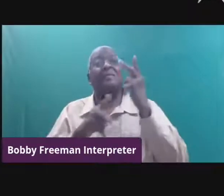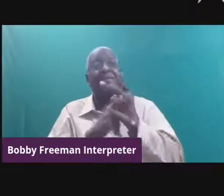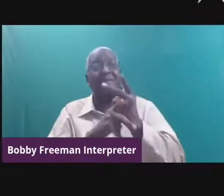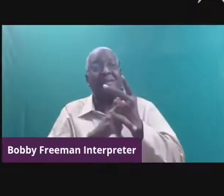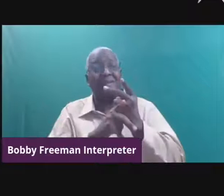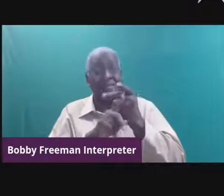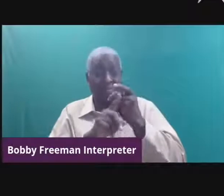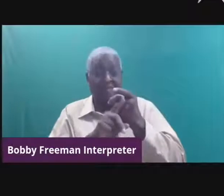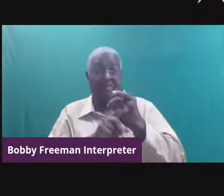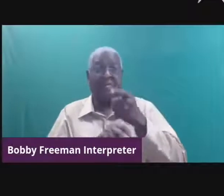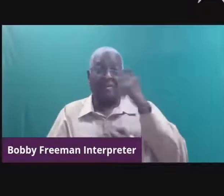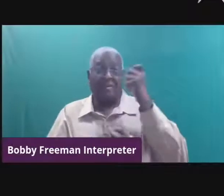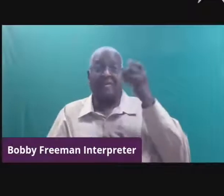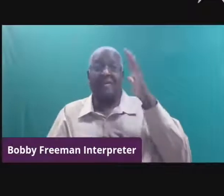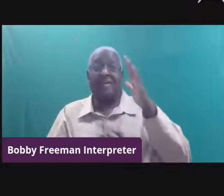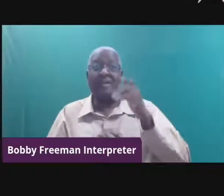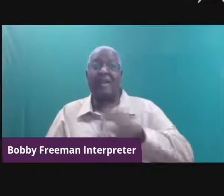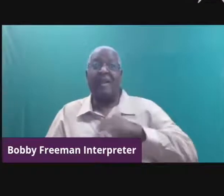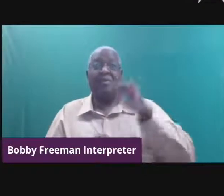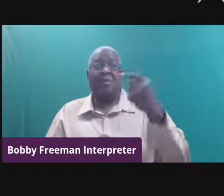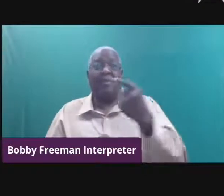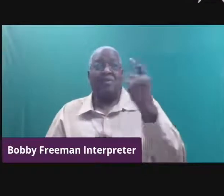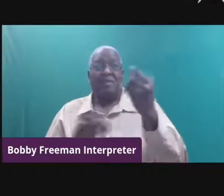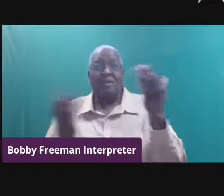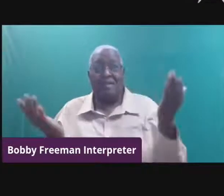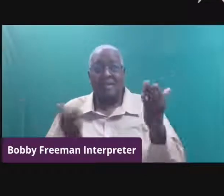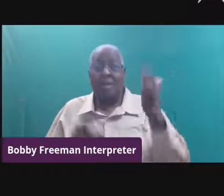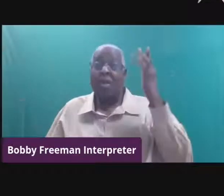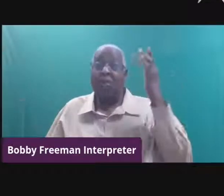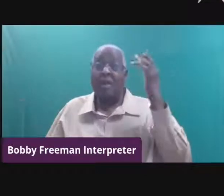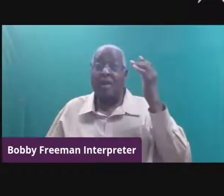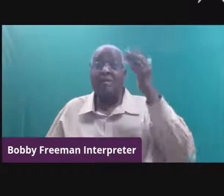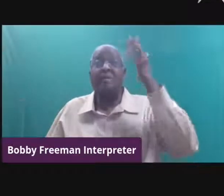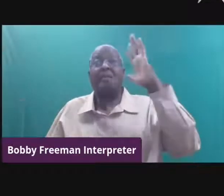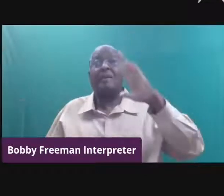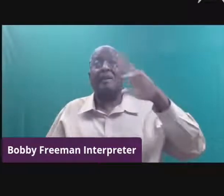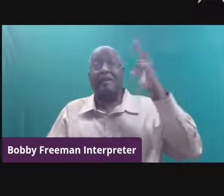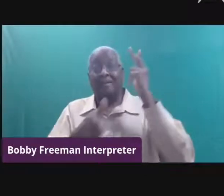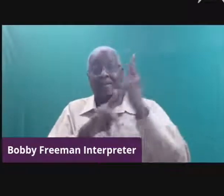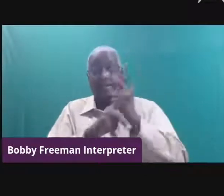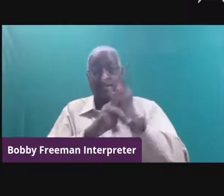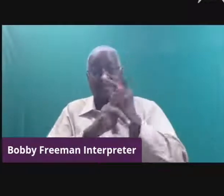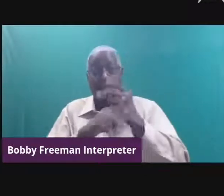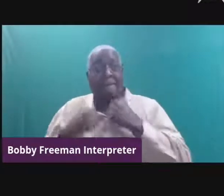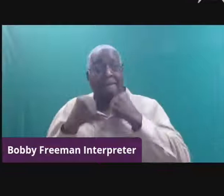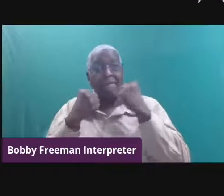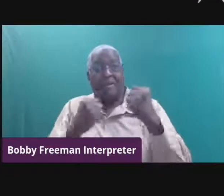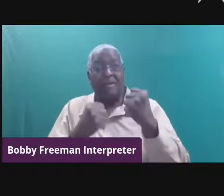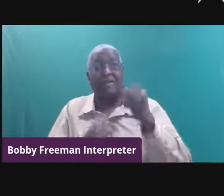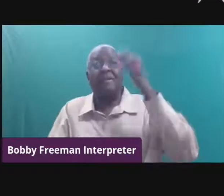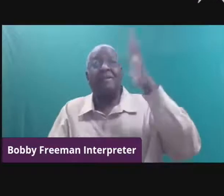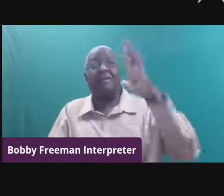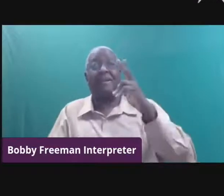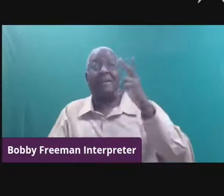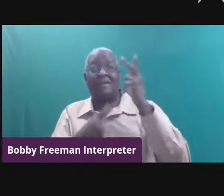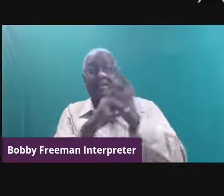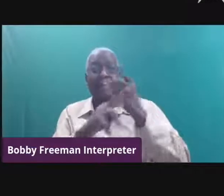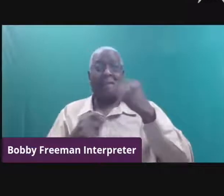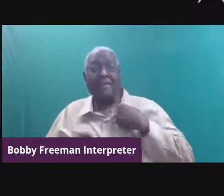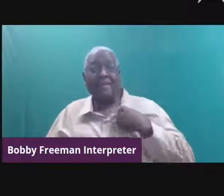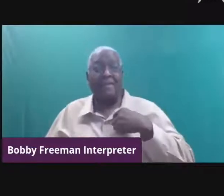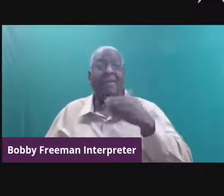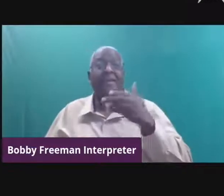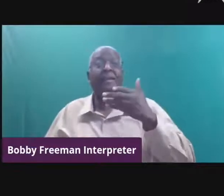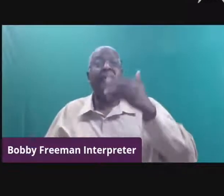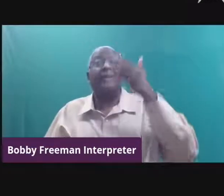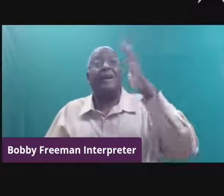the reason I'm here. I'm only here because of God's keeping power. God kept me. God kept me. God kept my